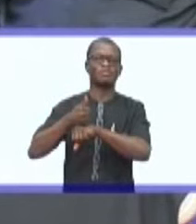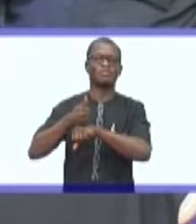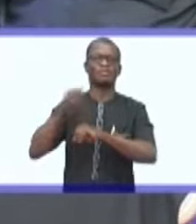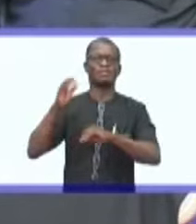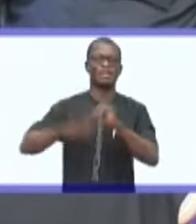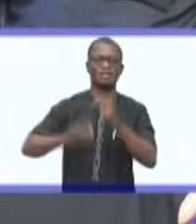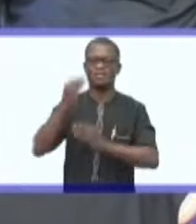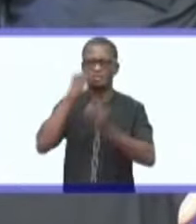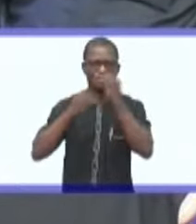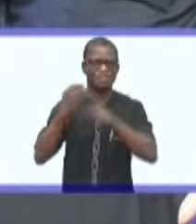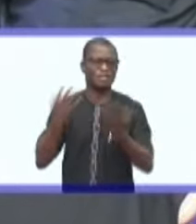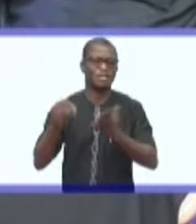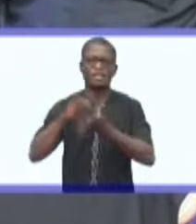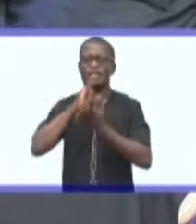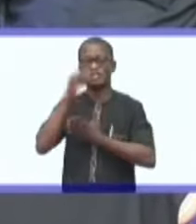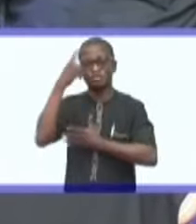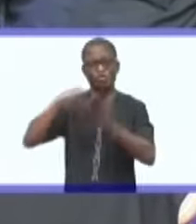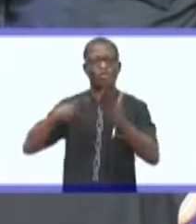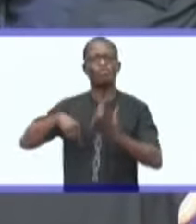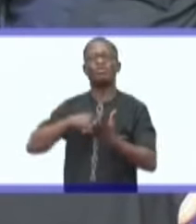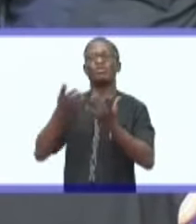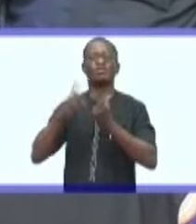consumption. That is what we want to do.